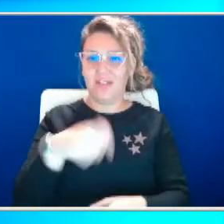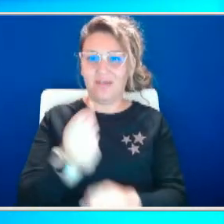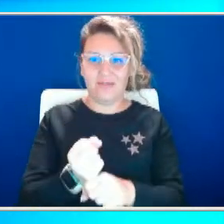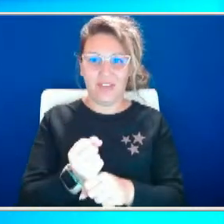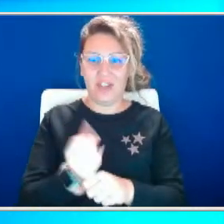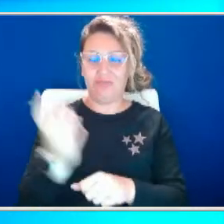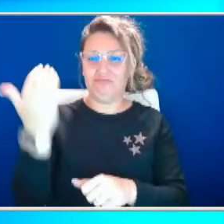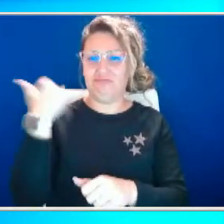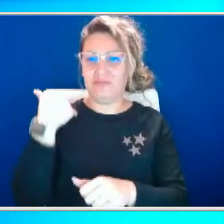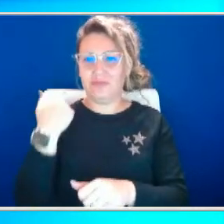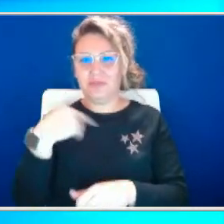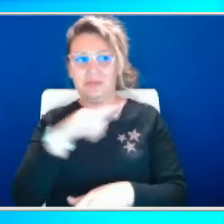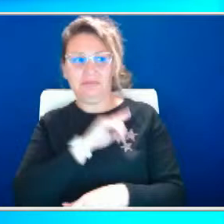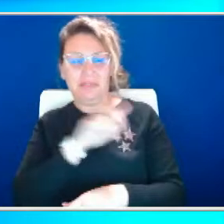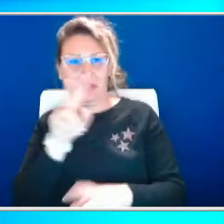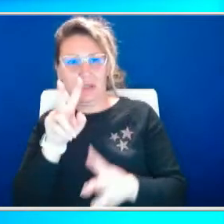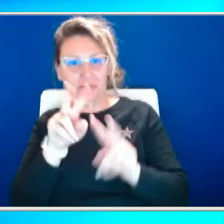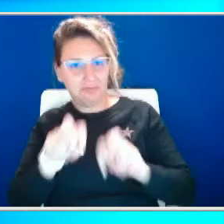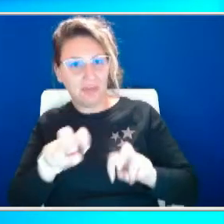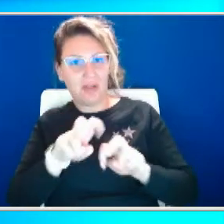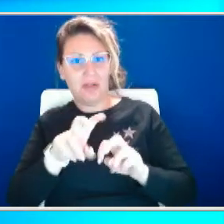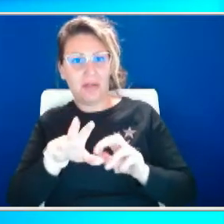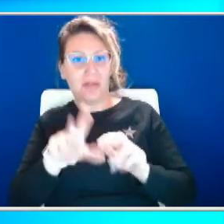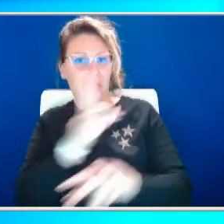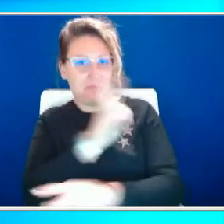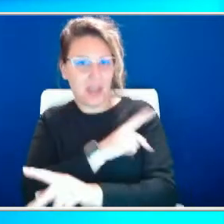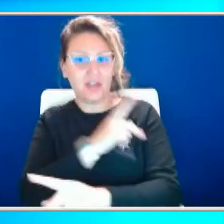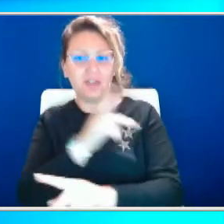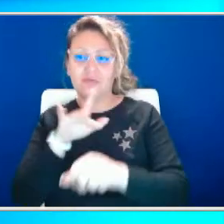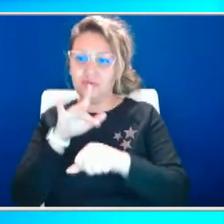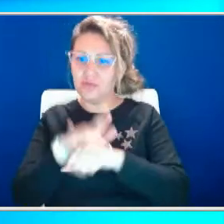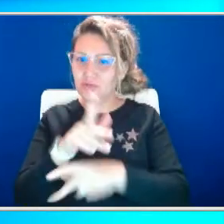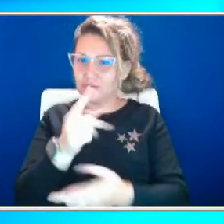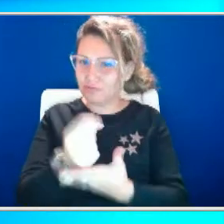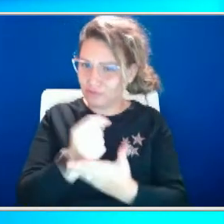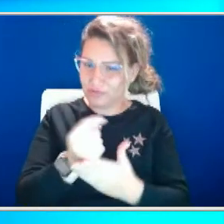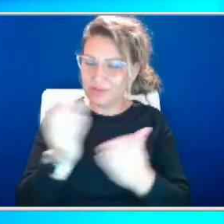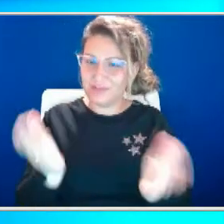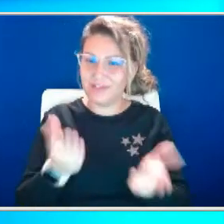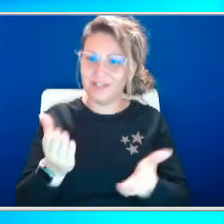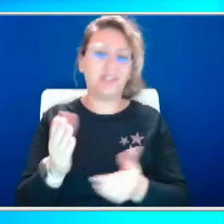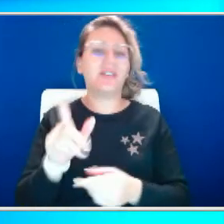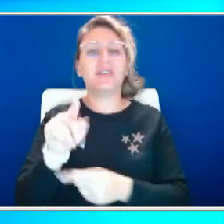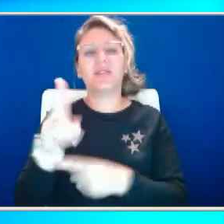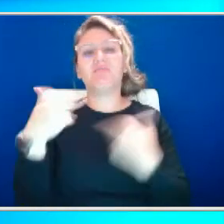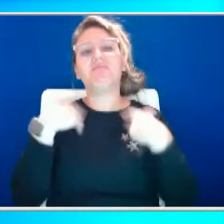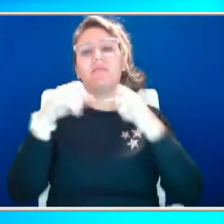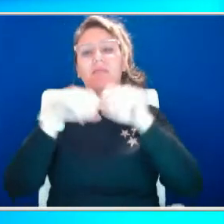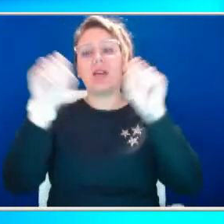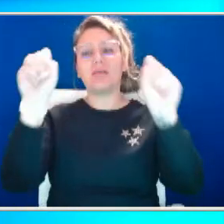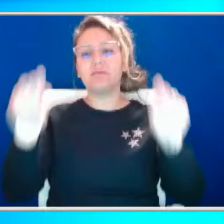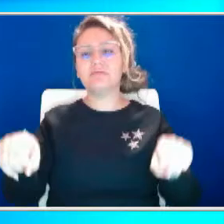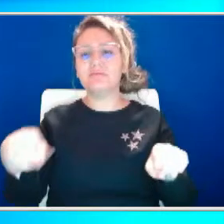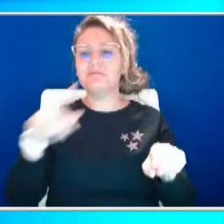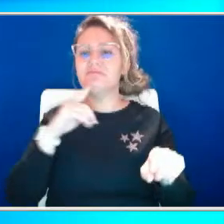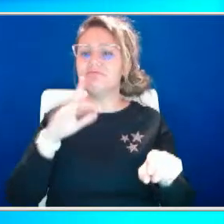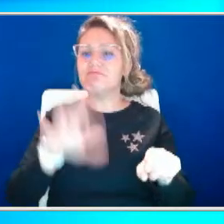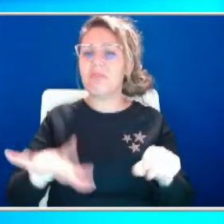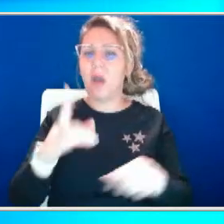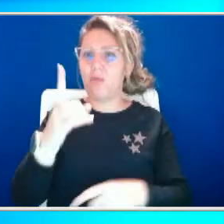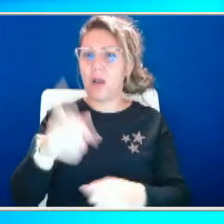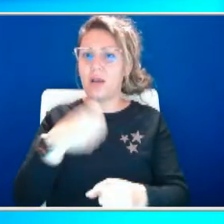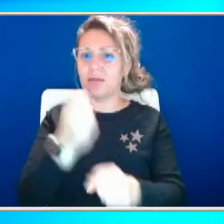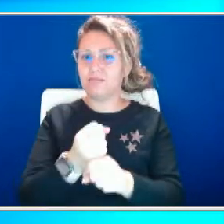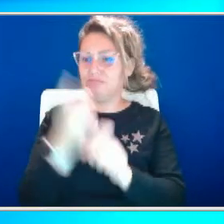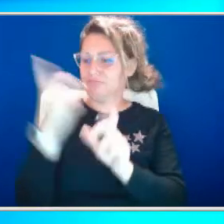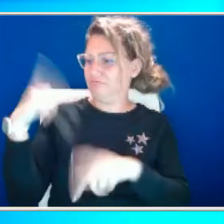kind of selected for that. So he was one of the earliest patients that we treated here at the University of Kansas Health System. And he's about a year out now from the